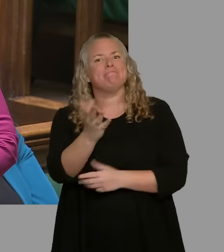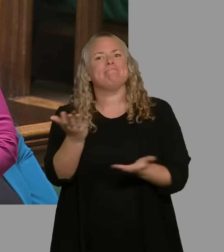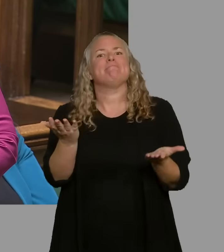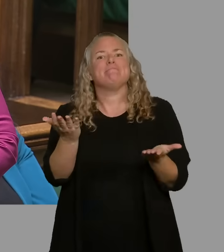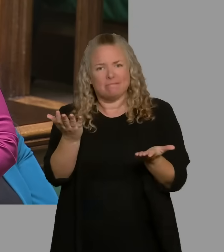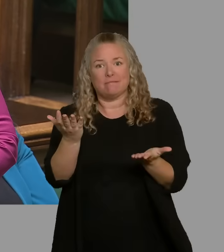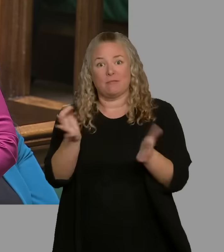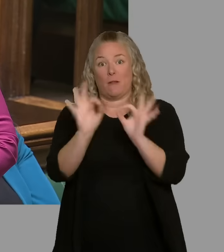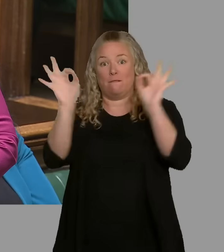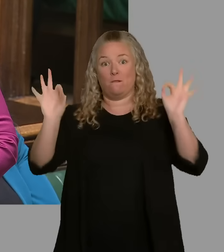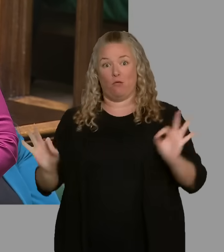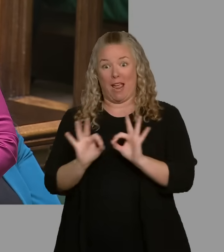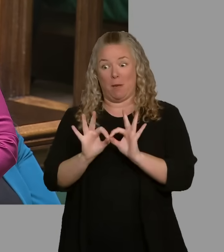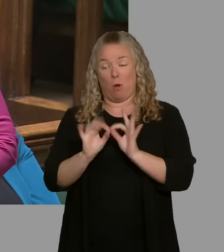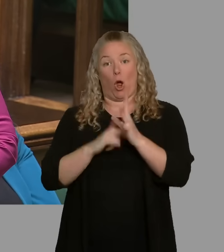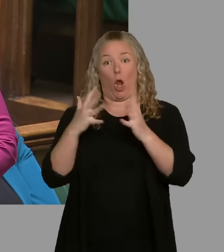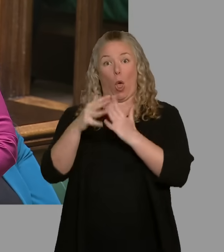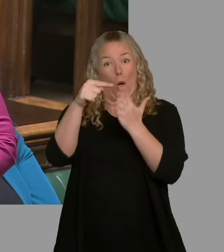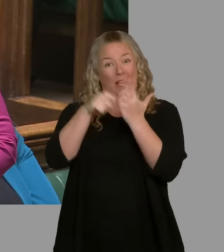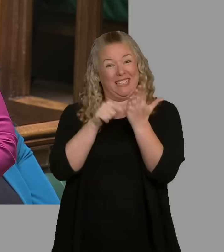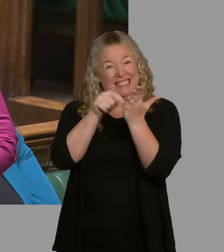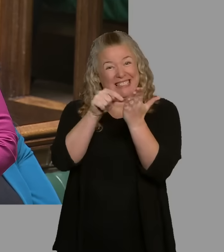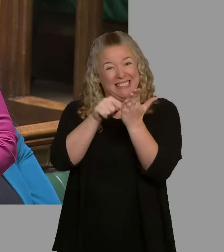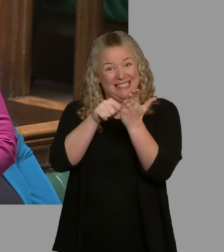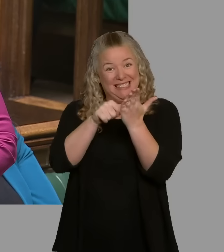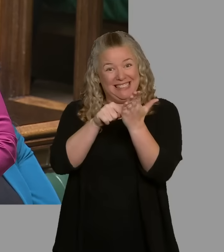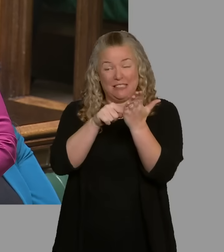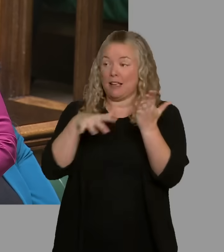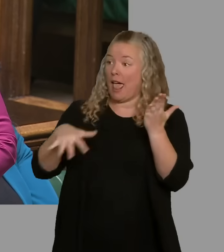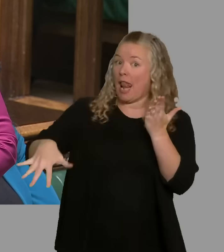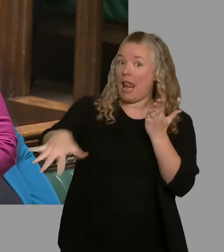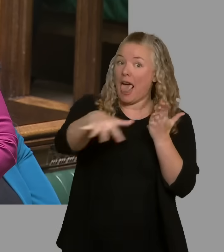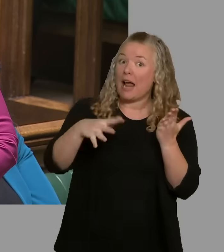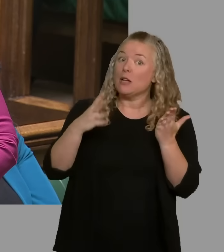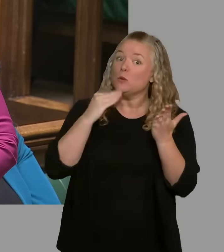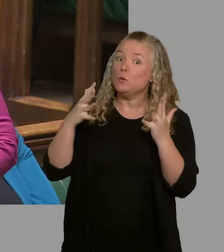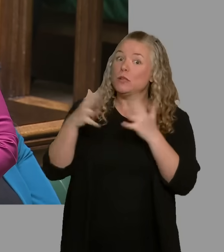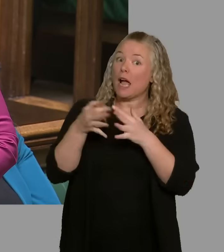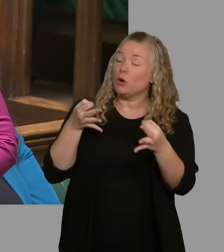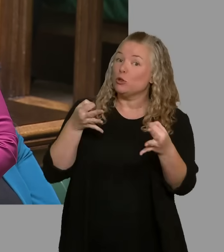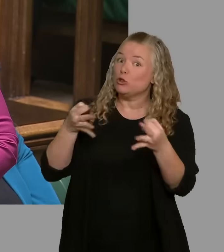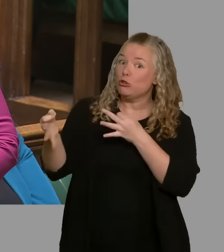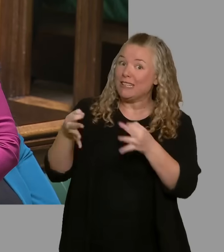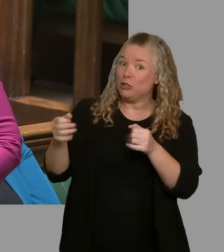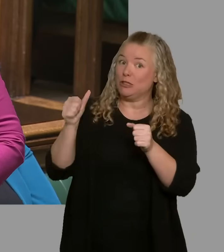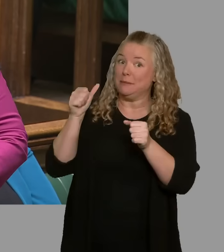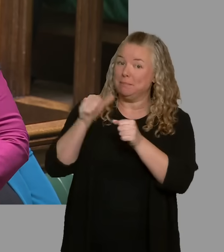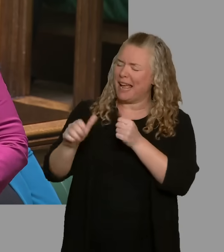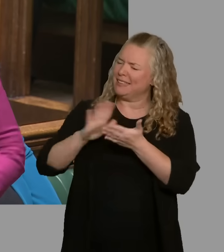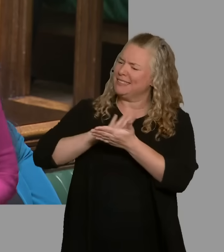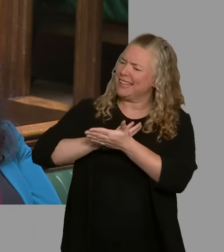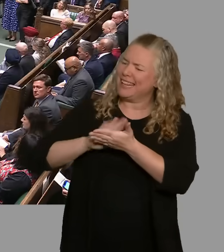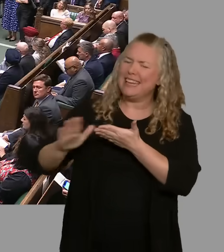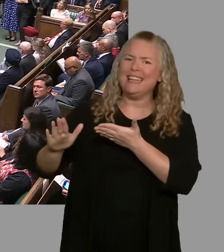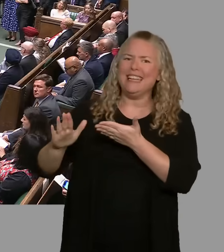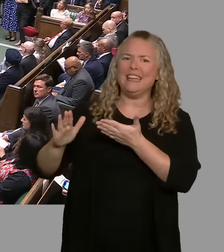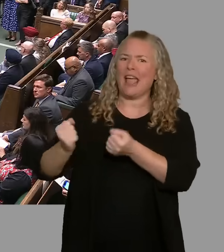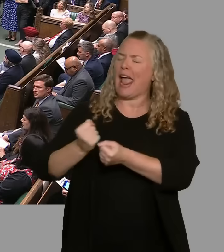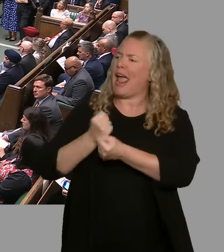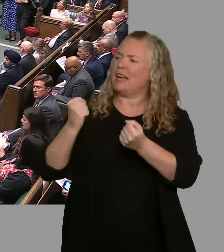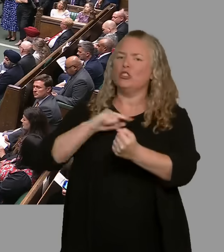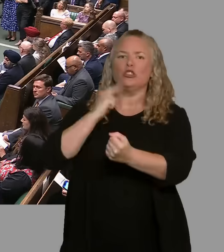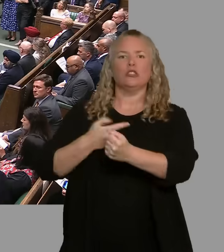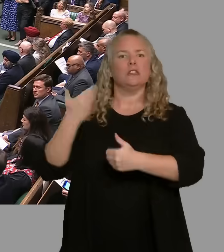energy, which genuinely benefits communities, and for farmers, nature, water and housing?